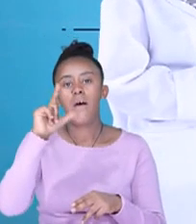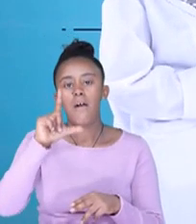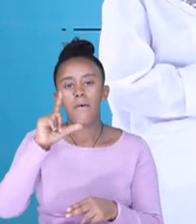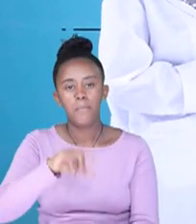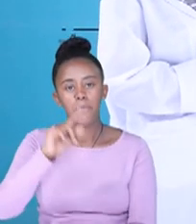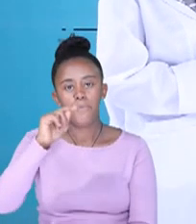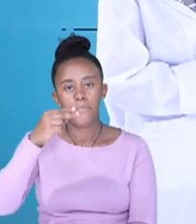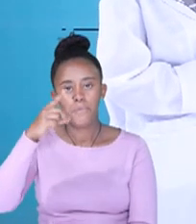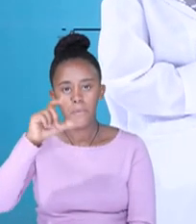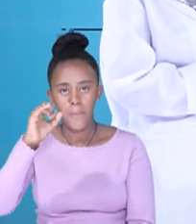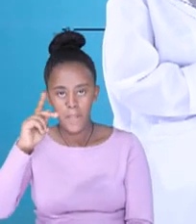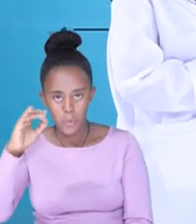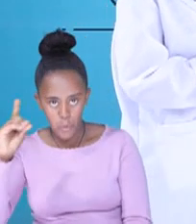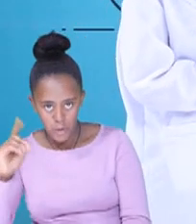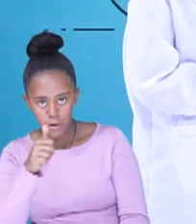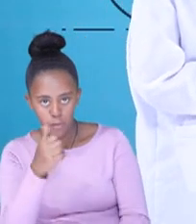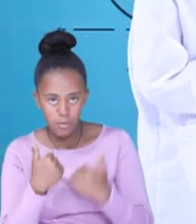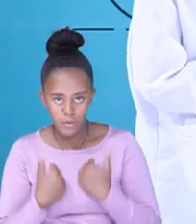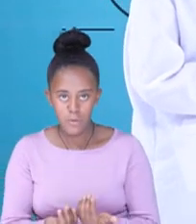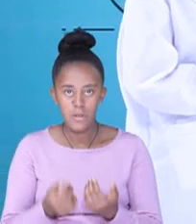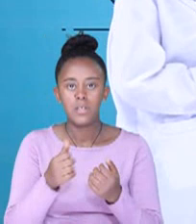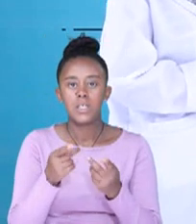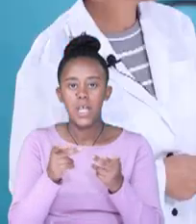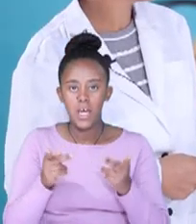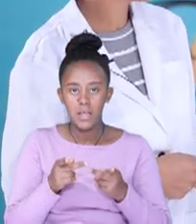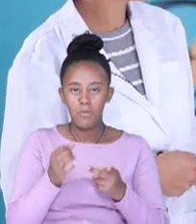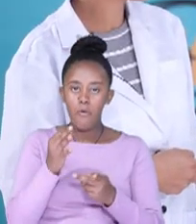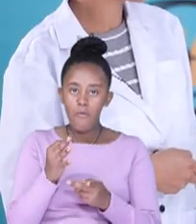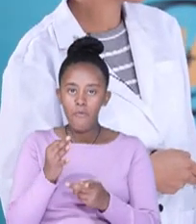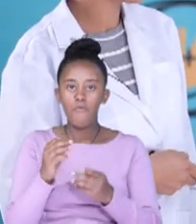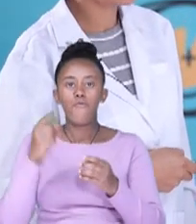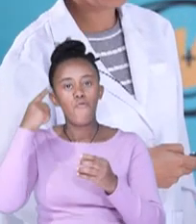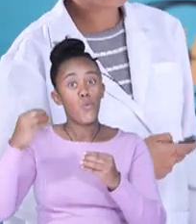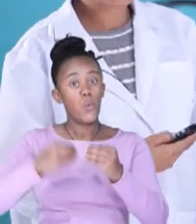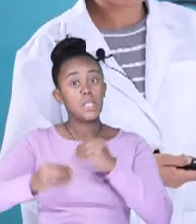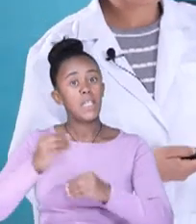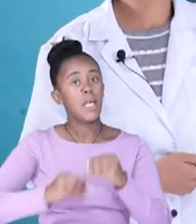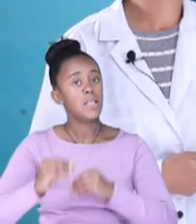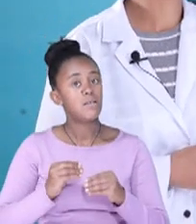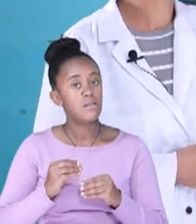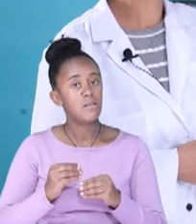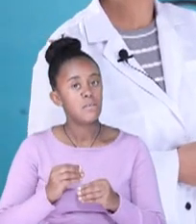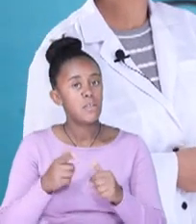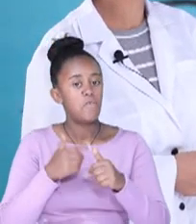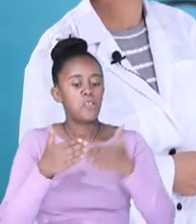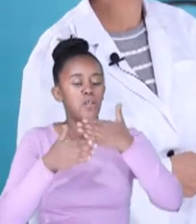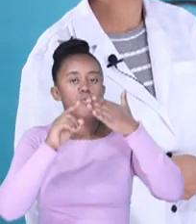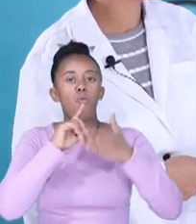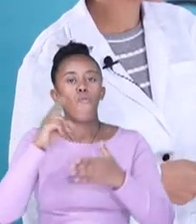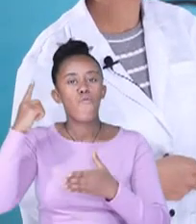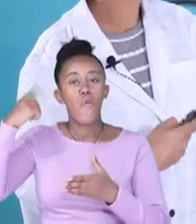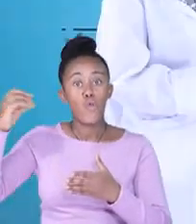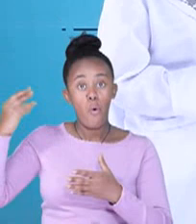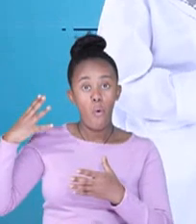The thylakoids, as I have told you, they are site of photosynthesis. Mainly the first stage of